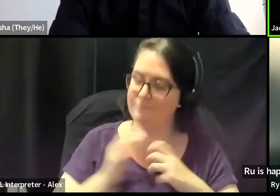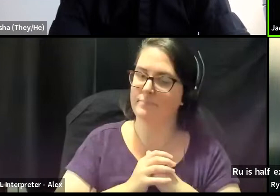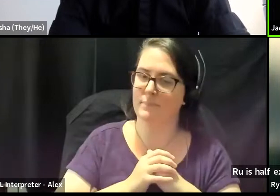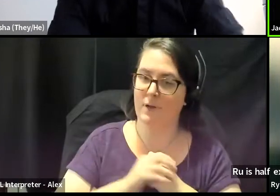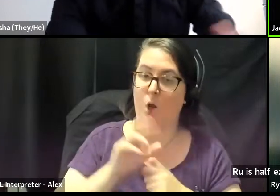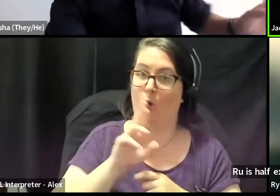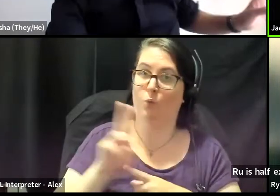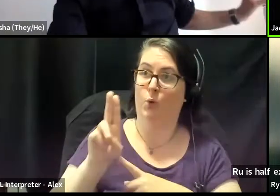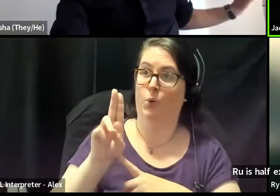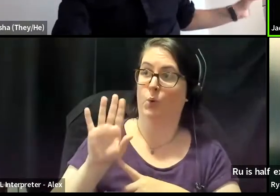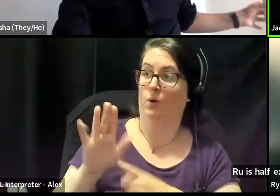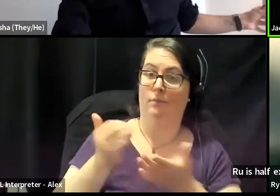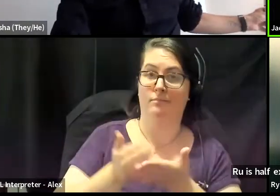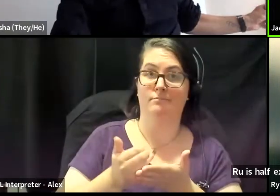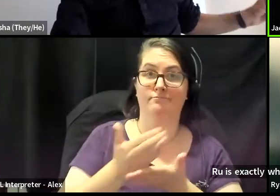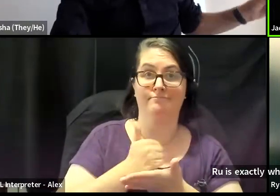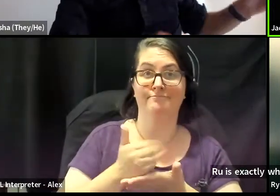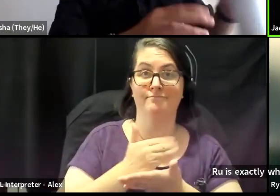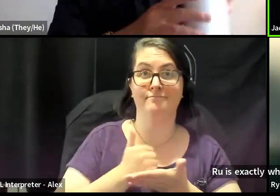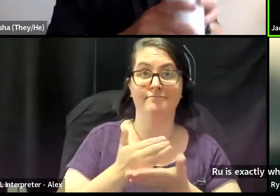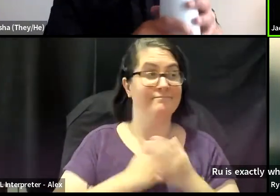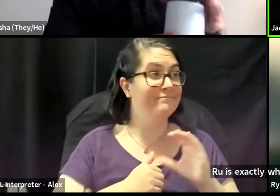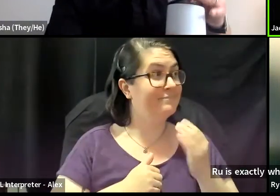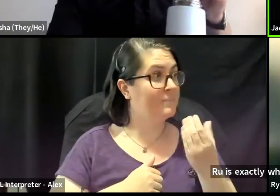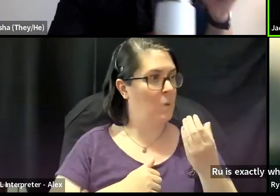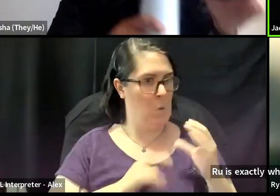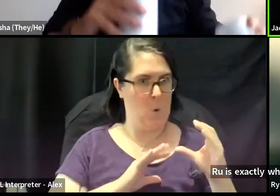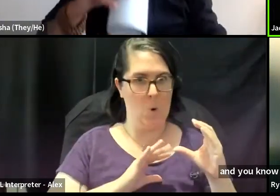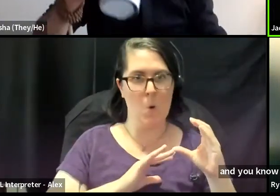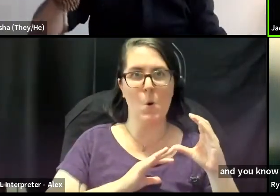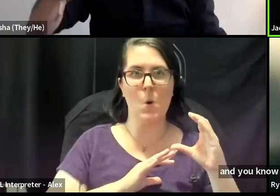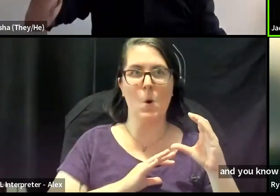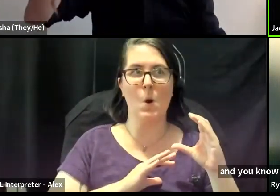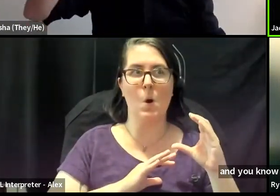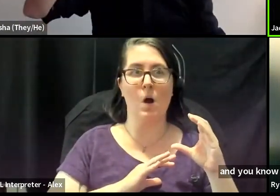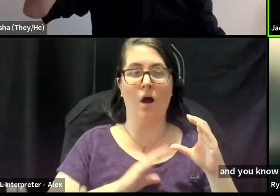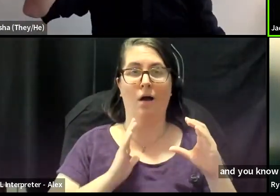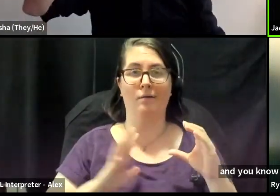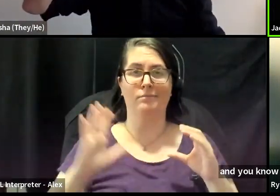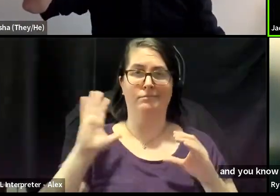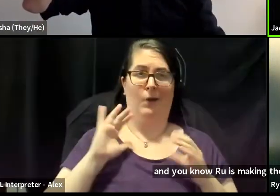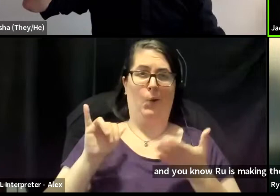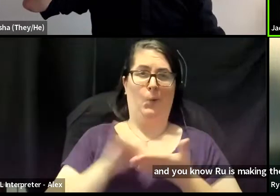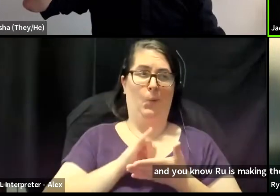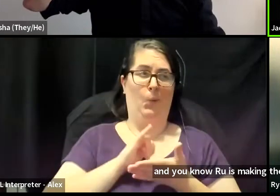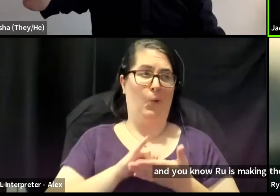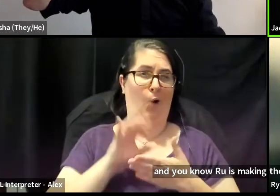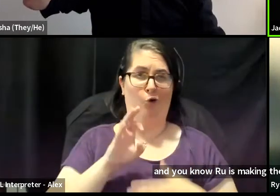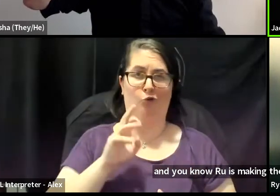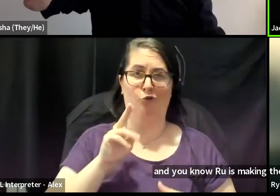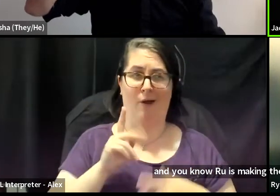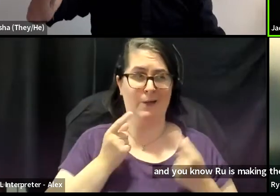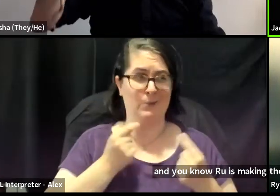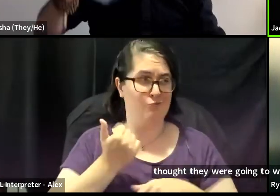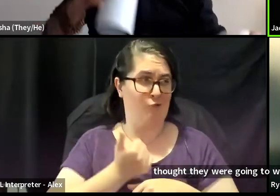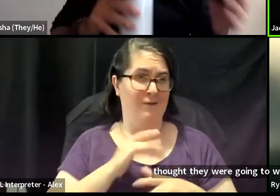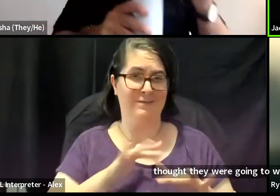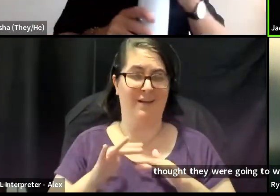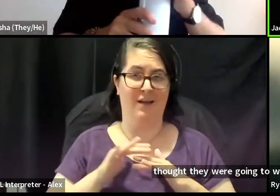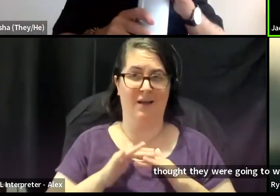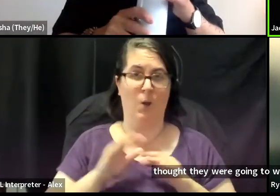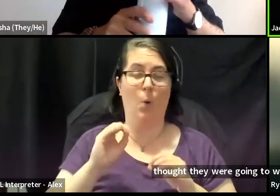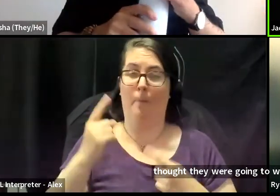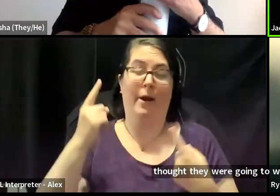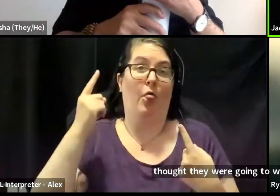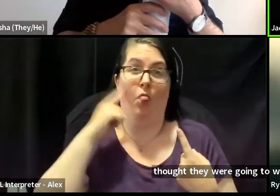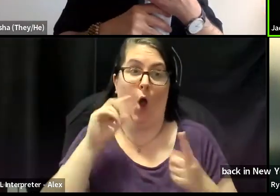Ru is making the money that they never thought that they were going to. When Ru was doing crack back in New York City, nobody remotely